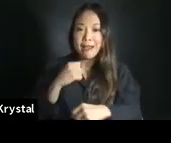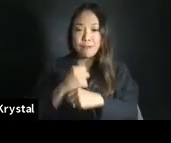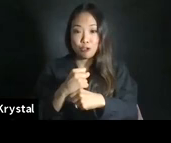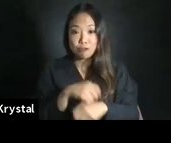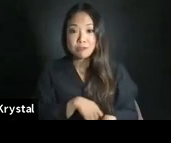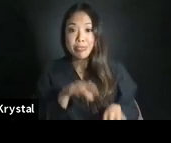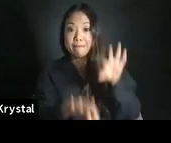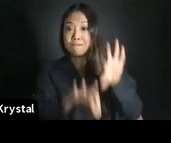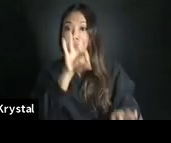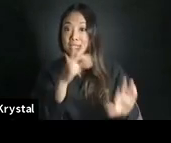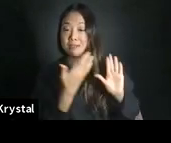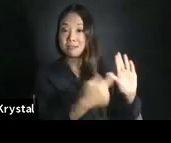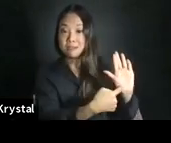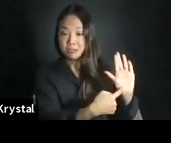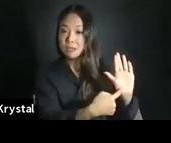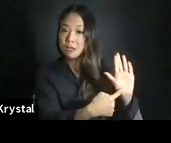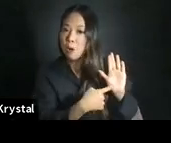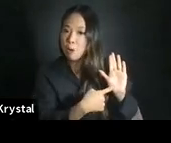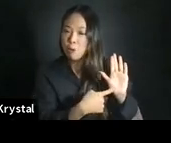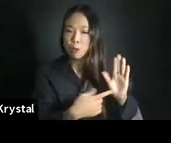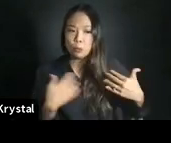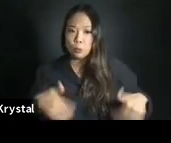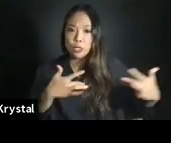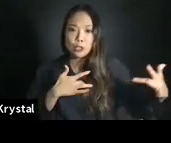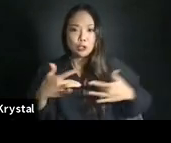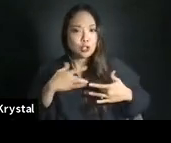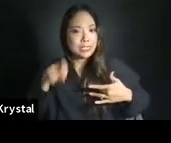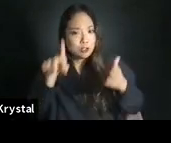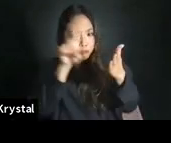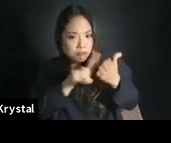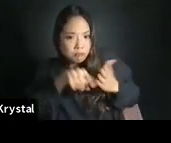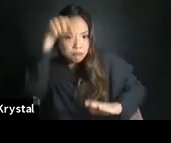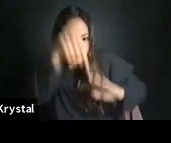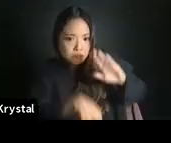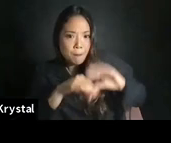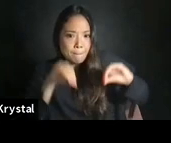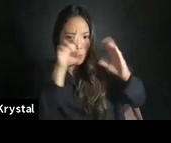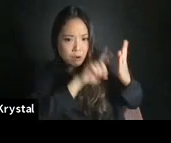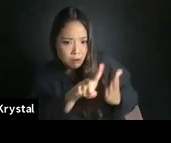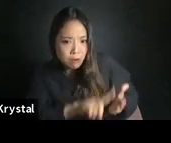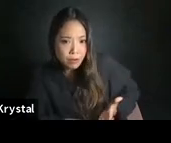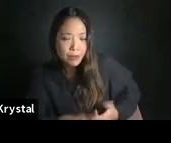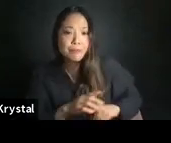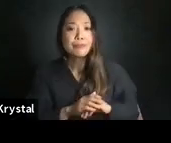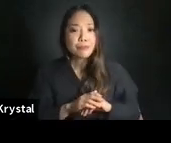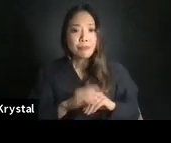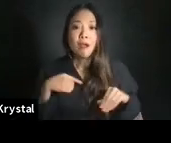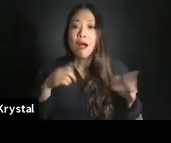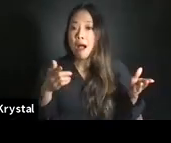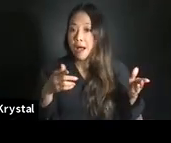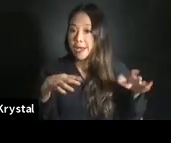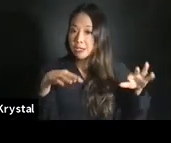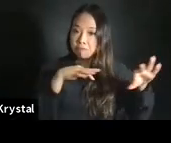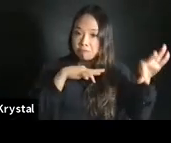many more concerns that warrant a deeper look i have directed additional training support and resources for members of the school